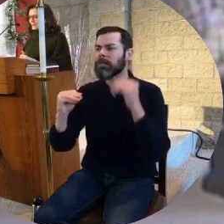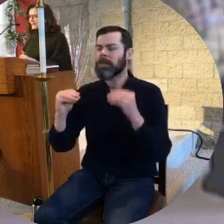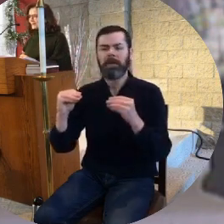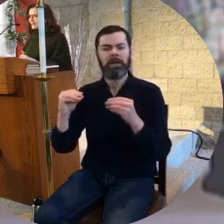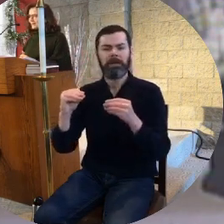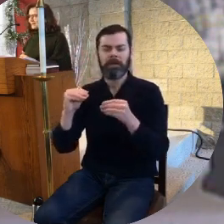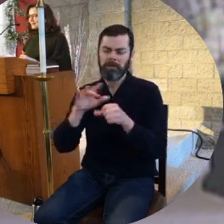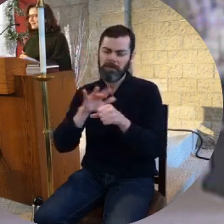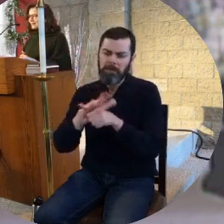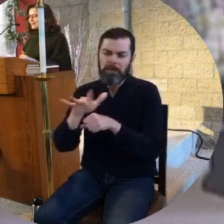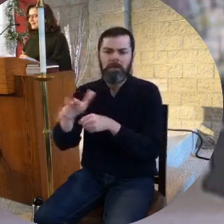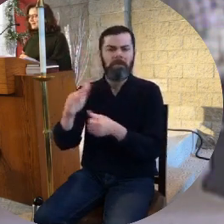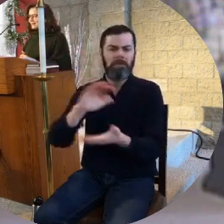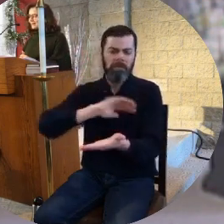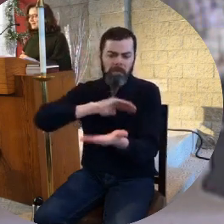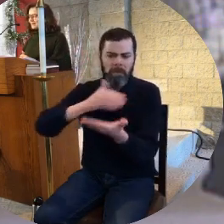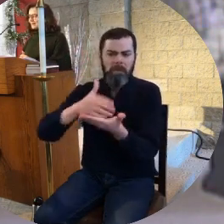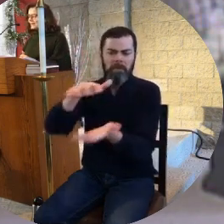harmony.